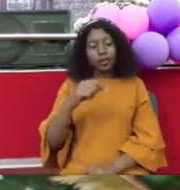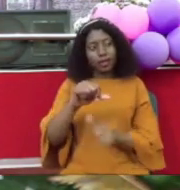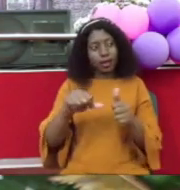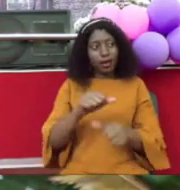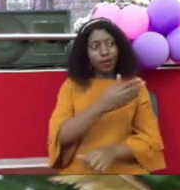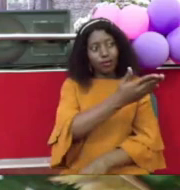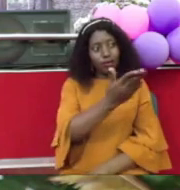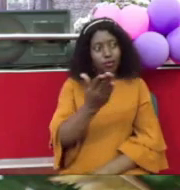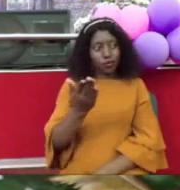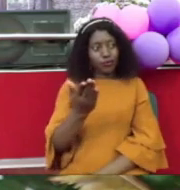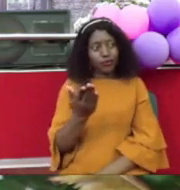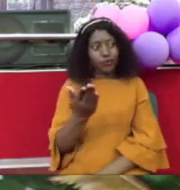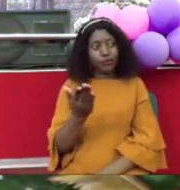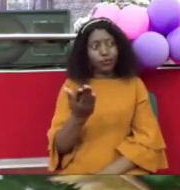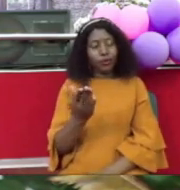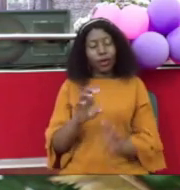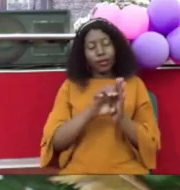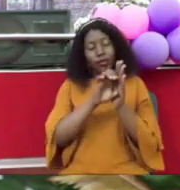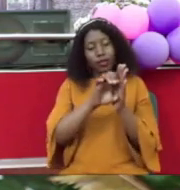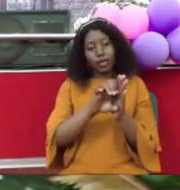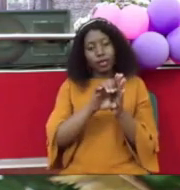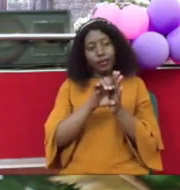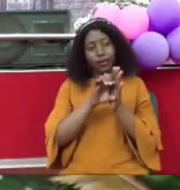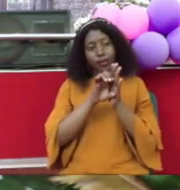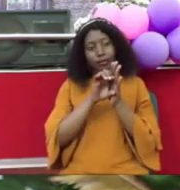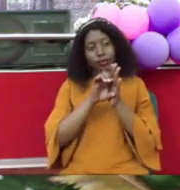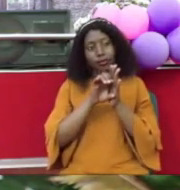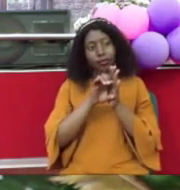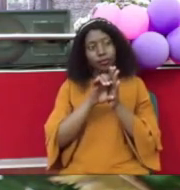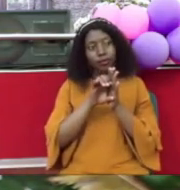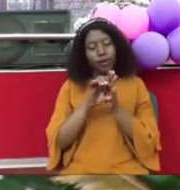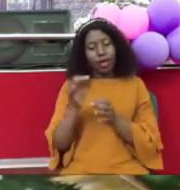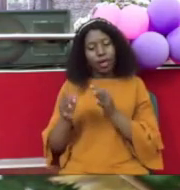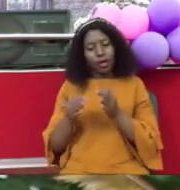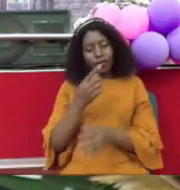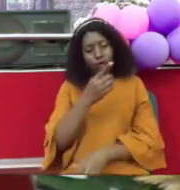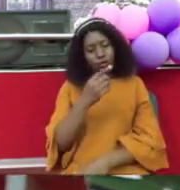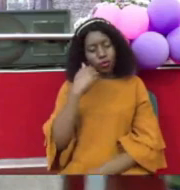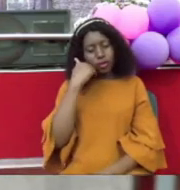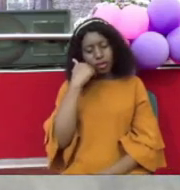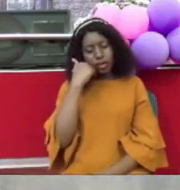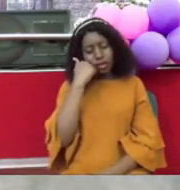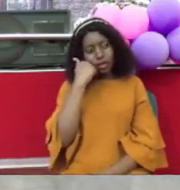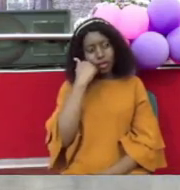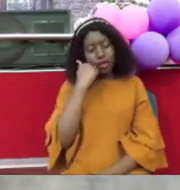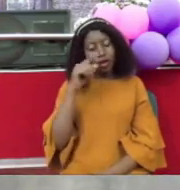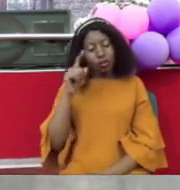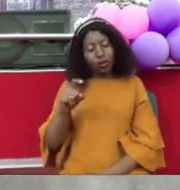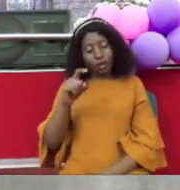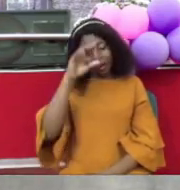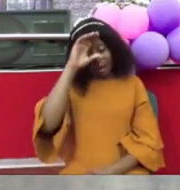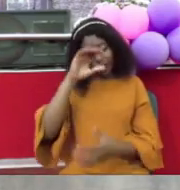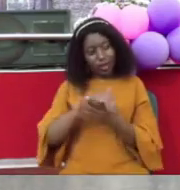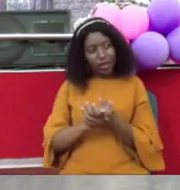nini kukuhusu wewe. For example, kwa mfano, if you are sick, kama wewe ni mgonjwa, you have to believe that by the